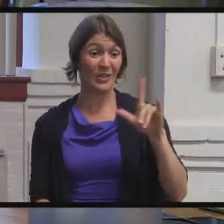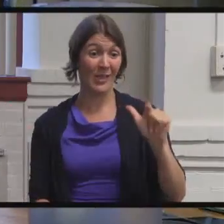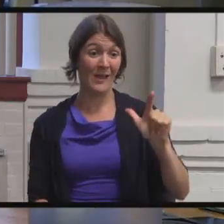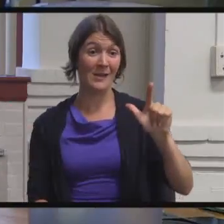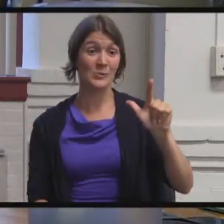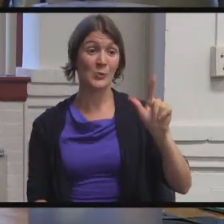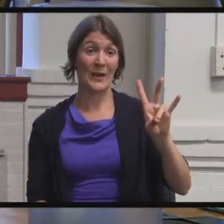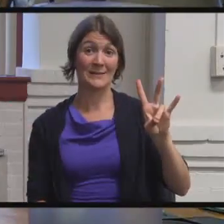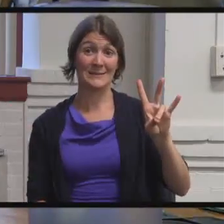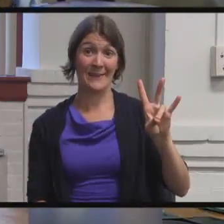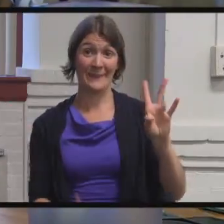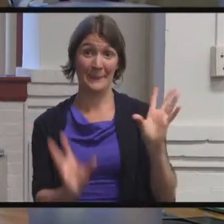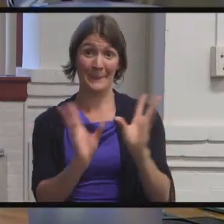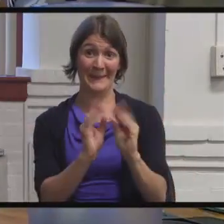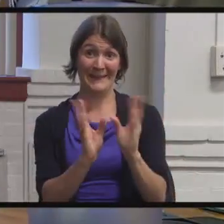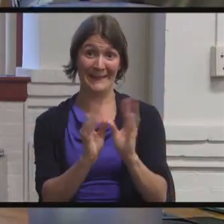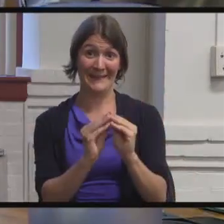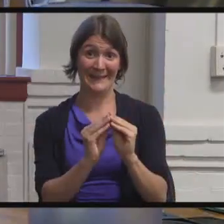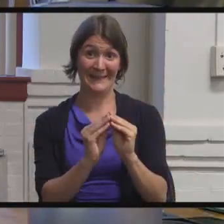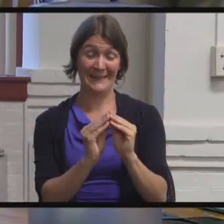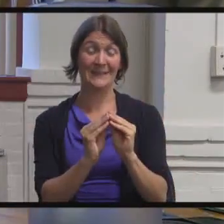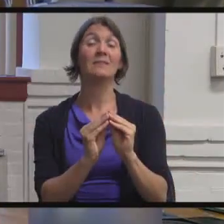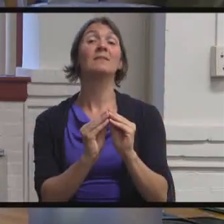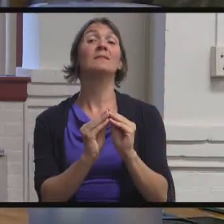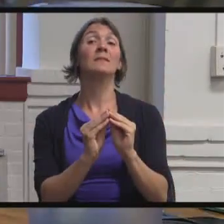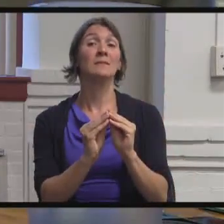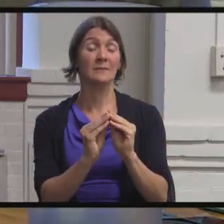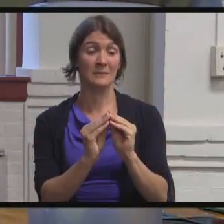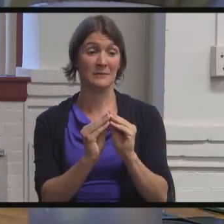July 27, 2015 meeting, the